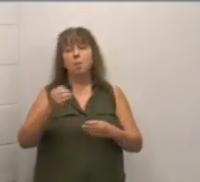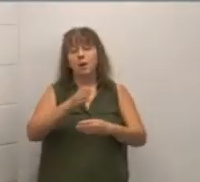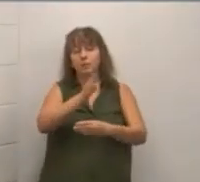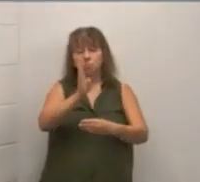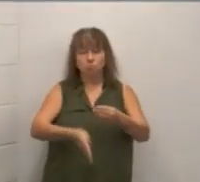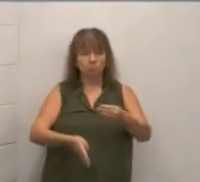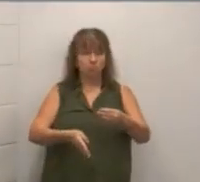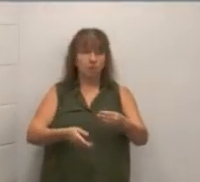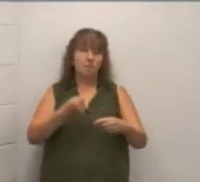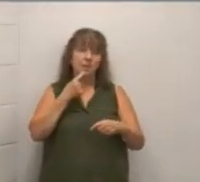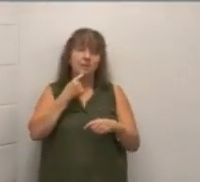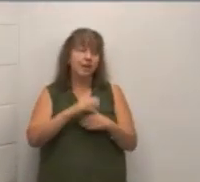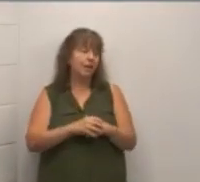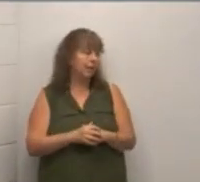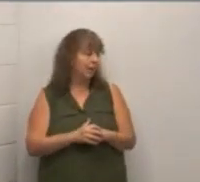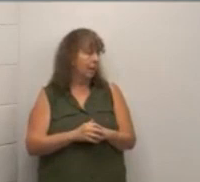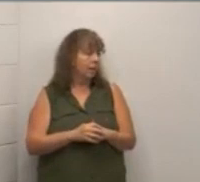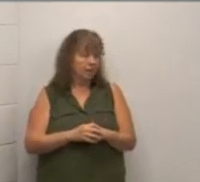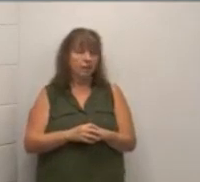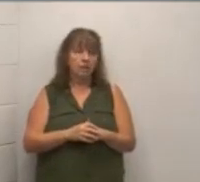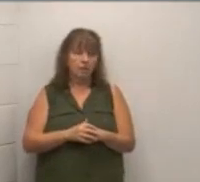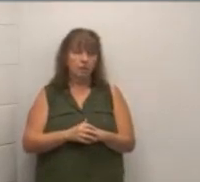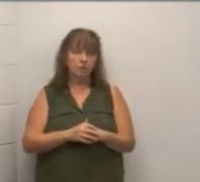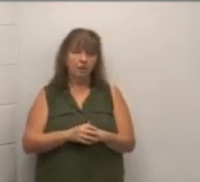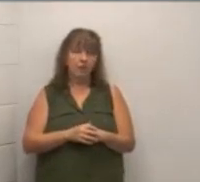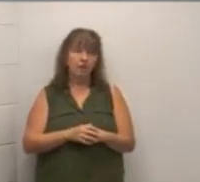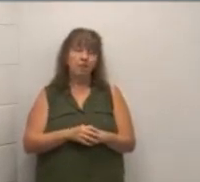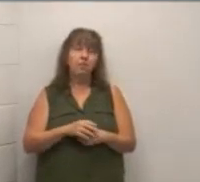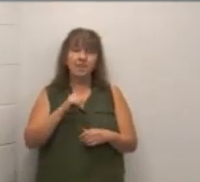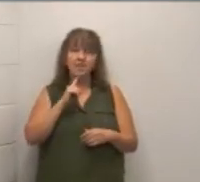that this is a huge